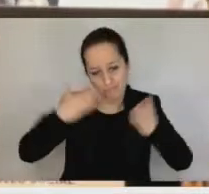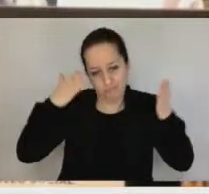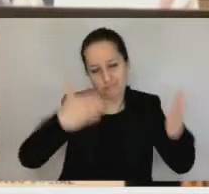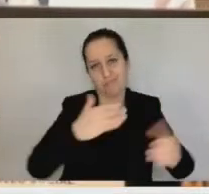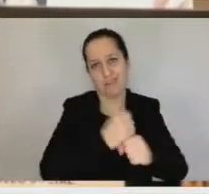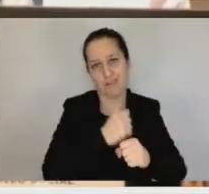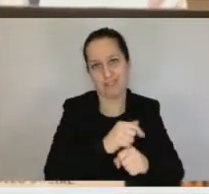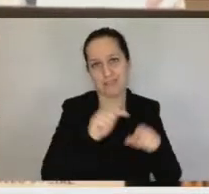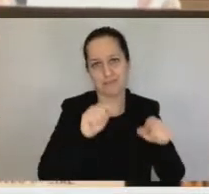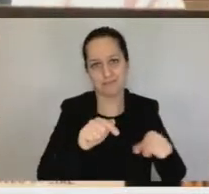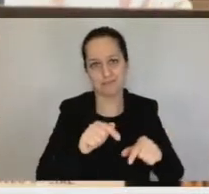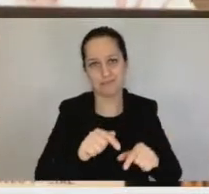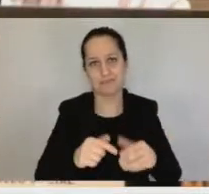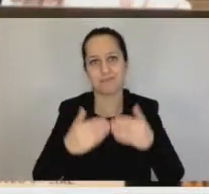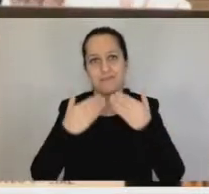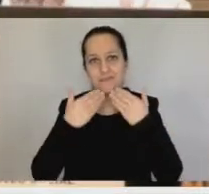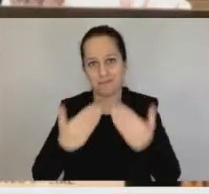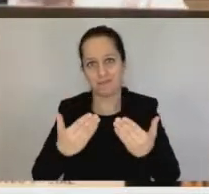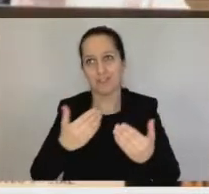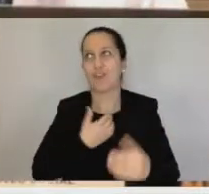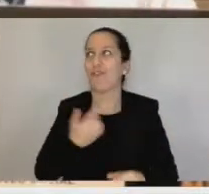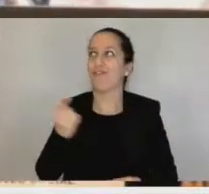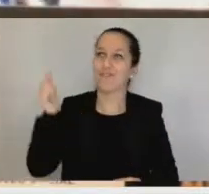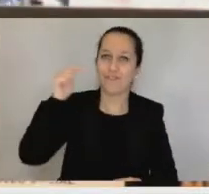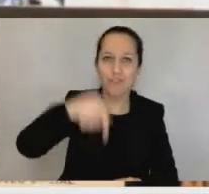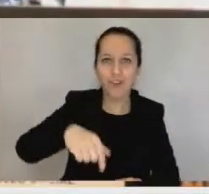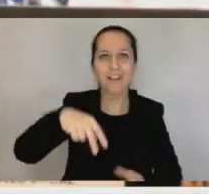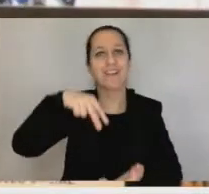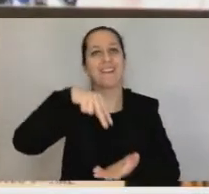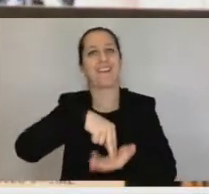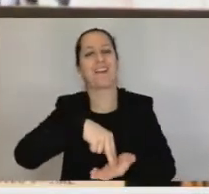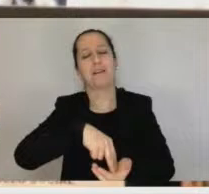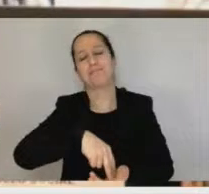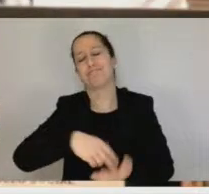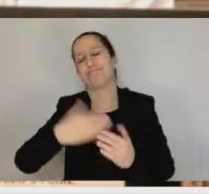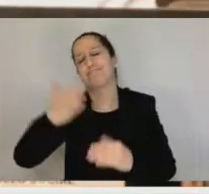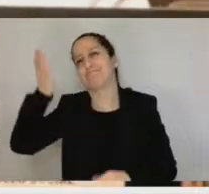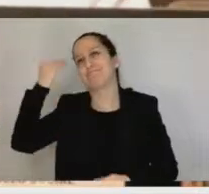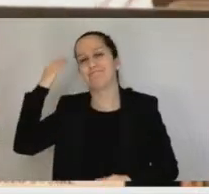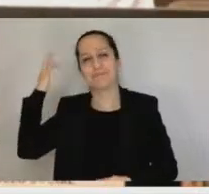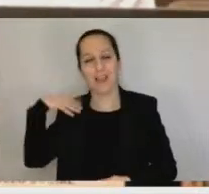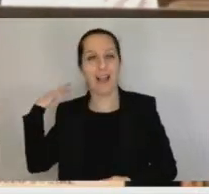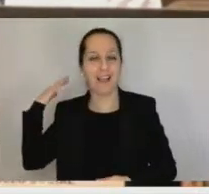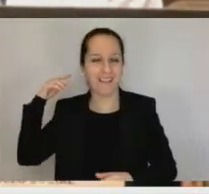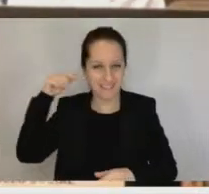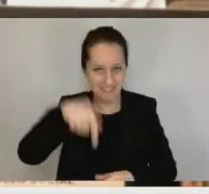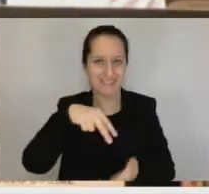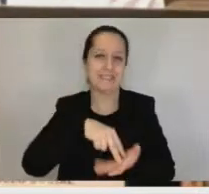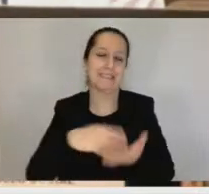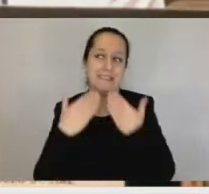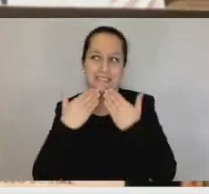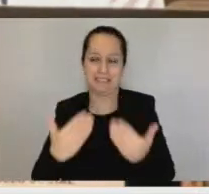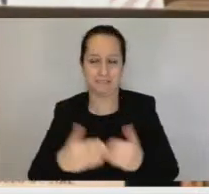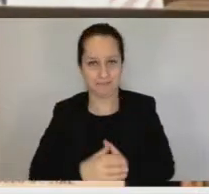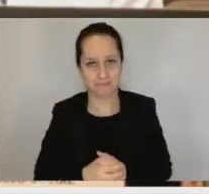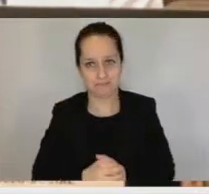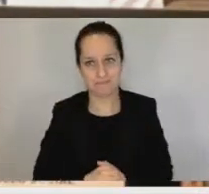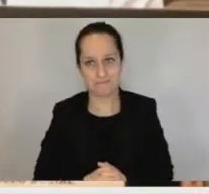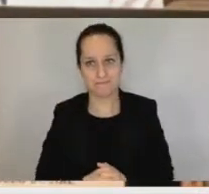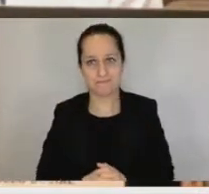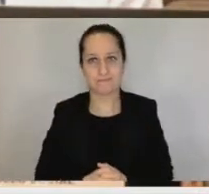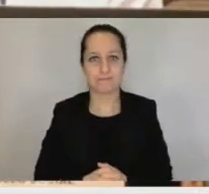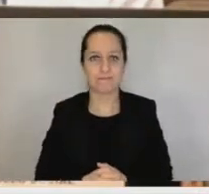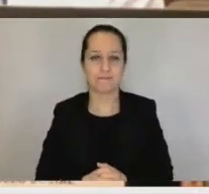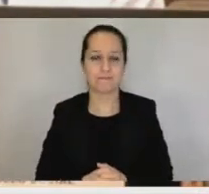education, which is my field. And also thank you again for the opportunity to come back to this establishment, this building. I haven't been here for